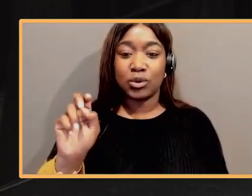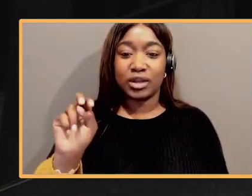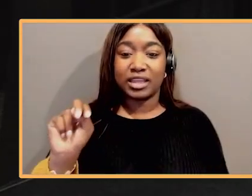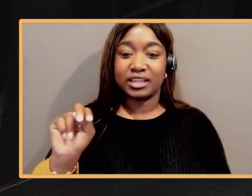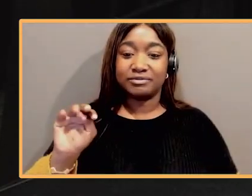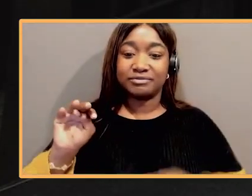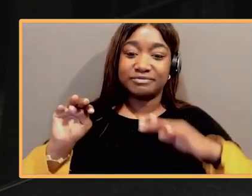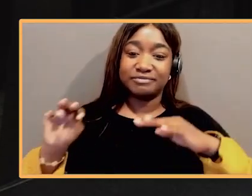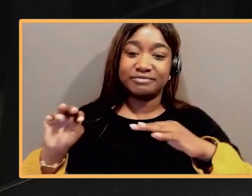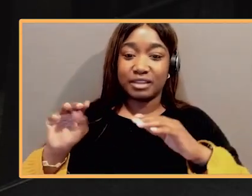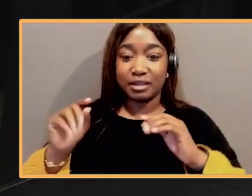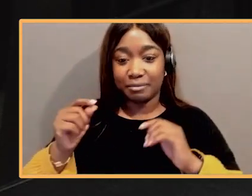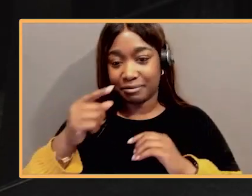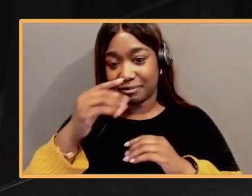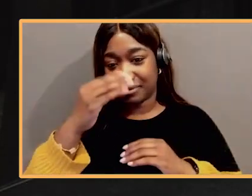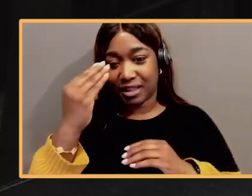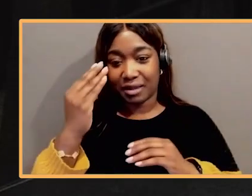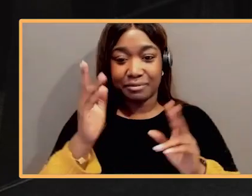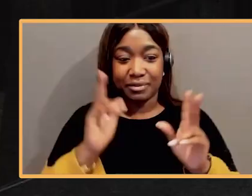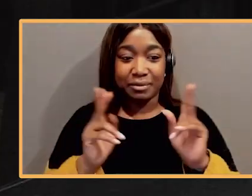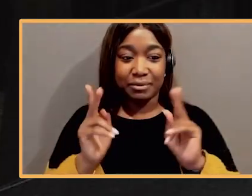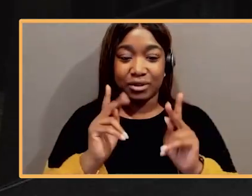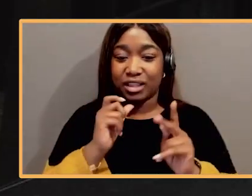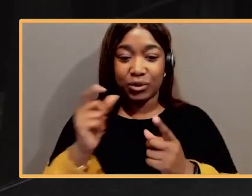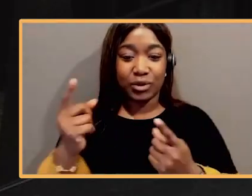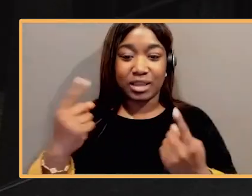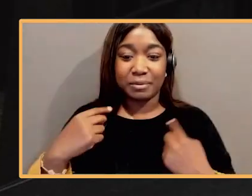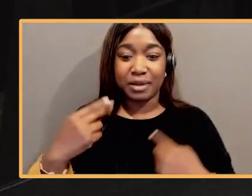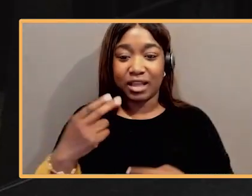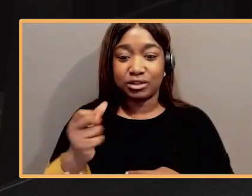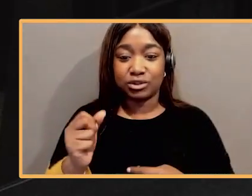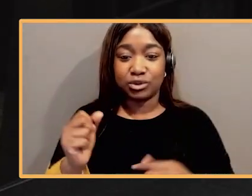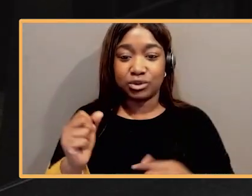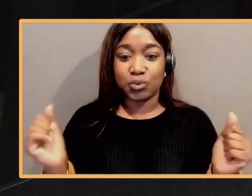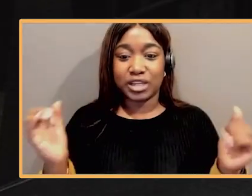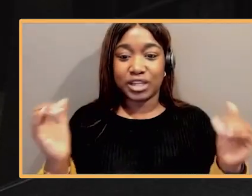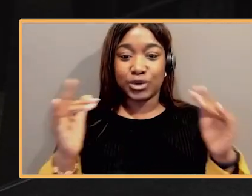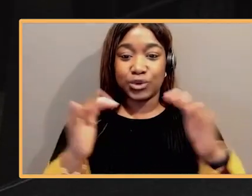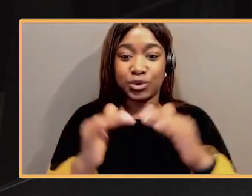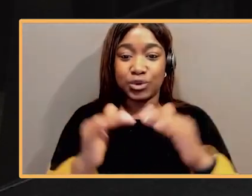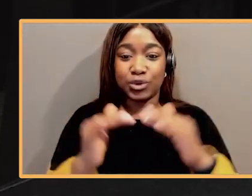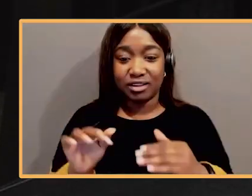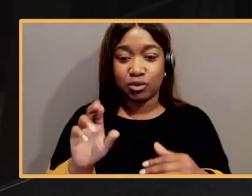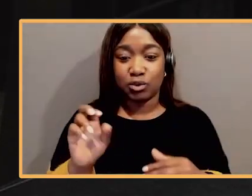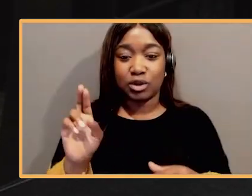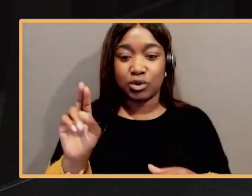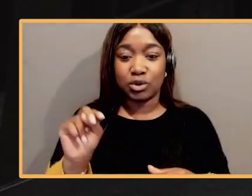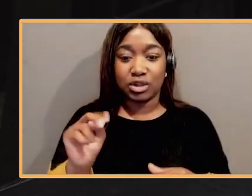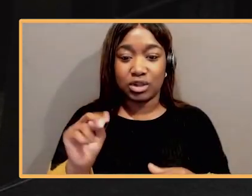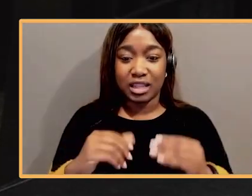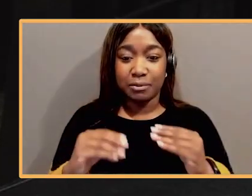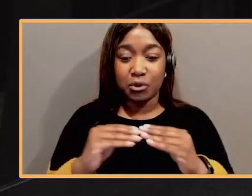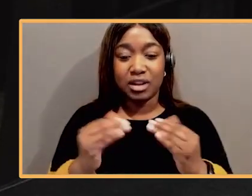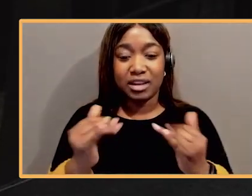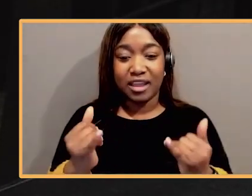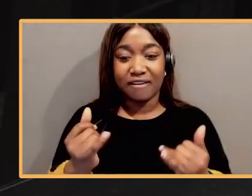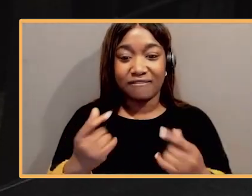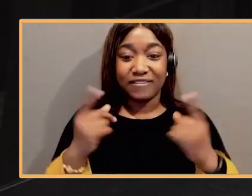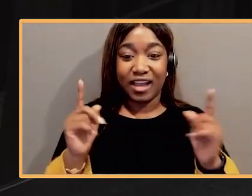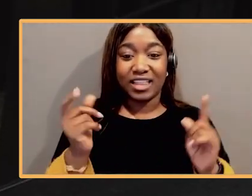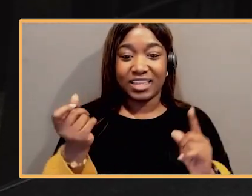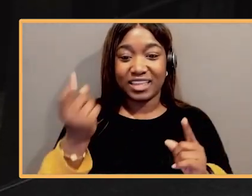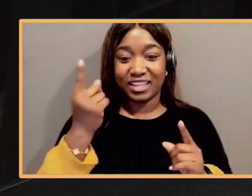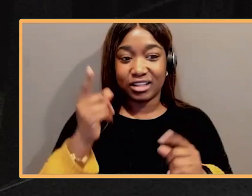hardly even, they don't even come to the high school reunions anymore, and now I finally get it. You know, it's been a long process. I do consider myself